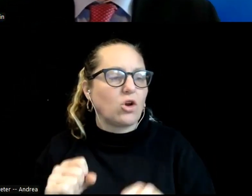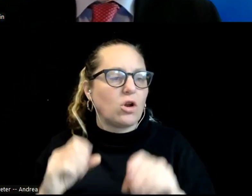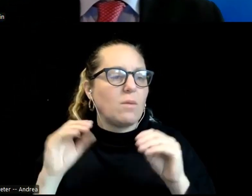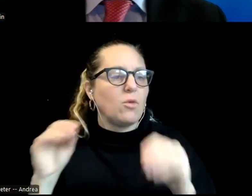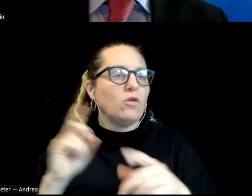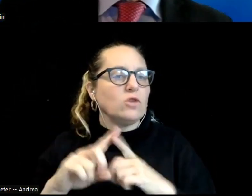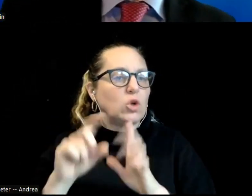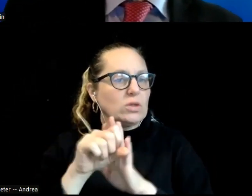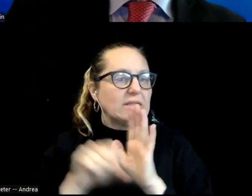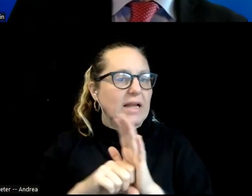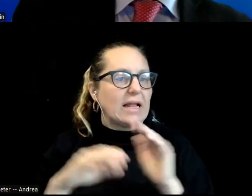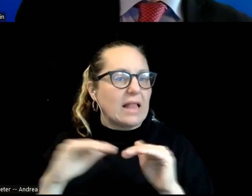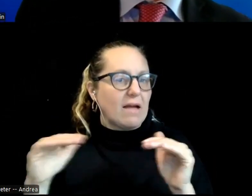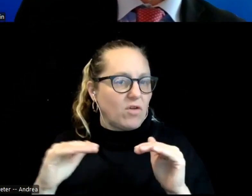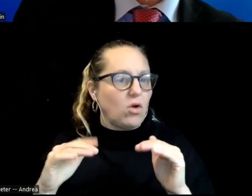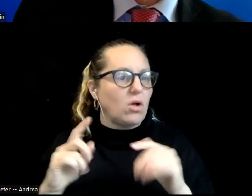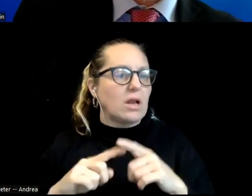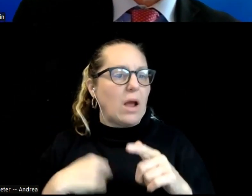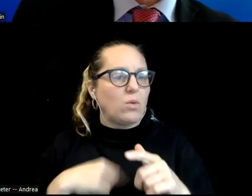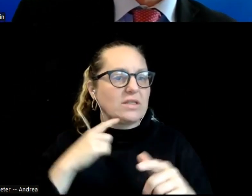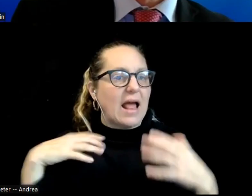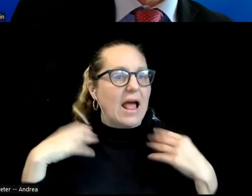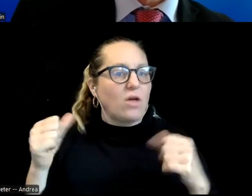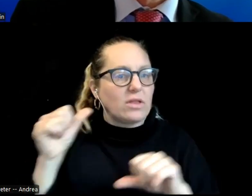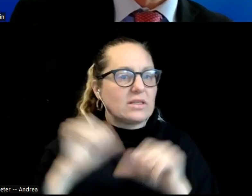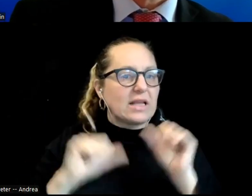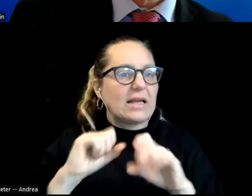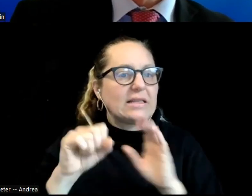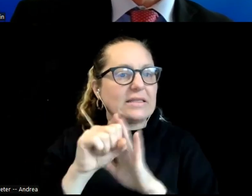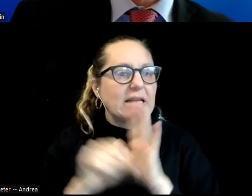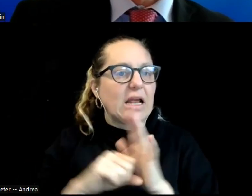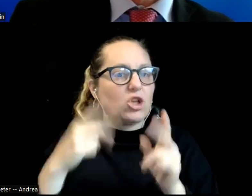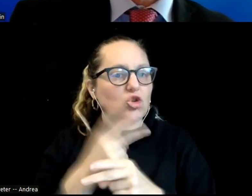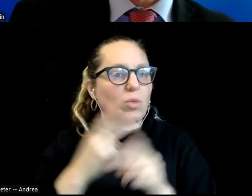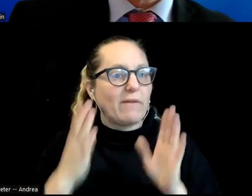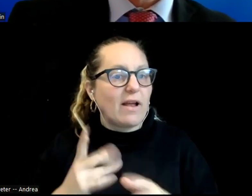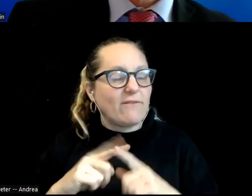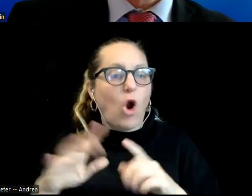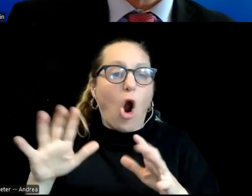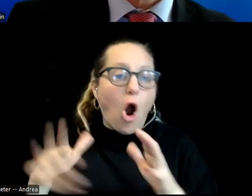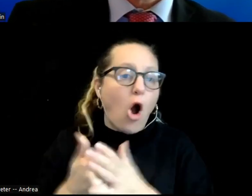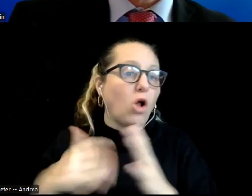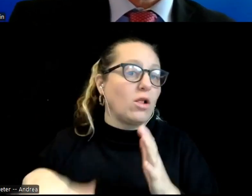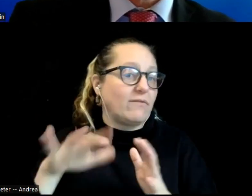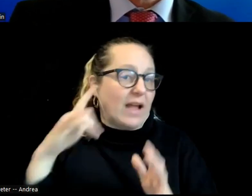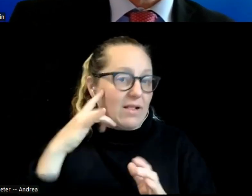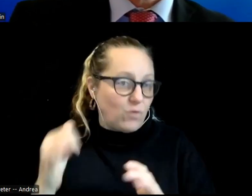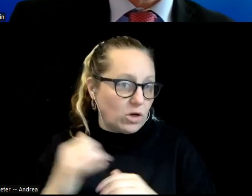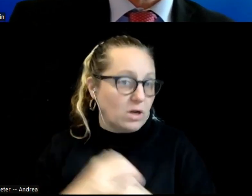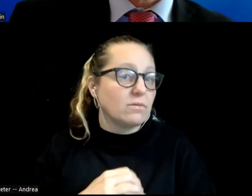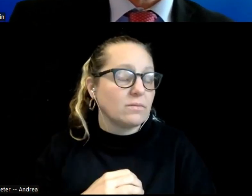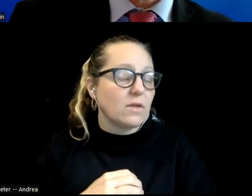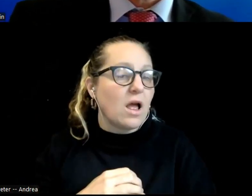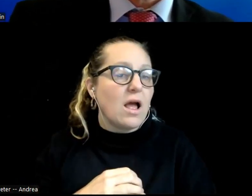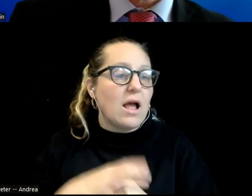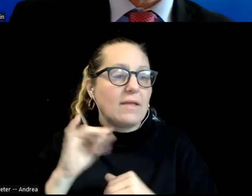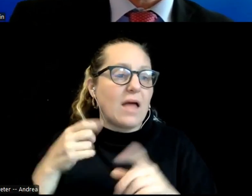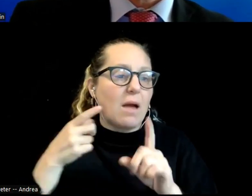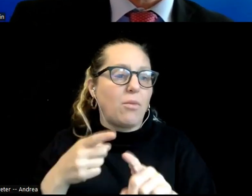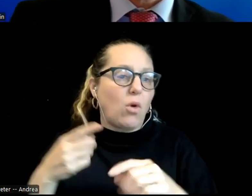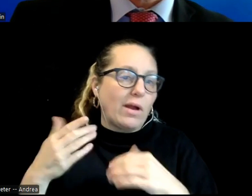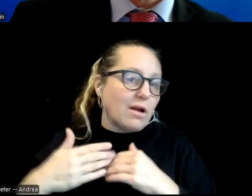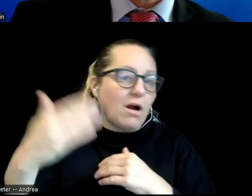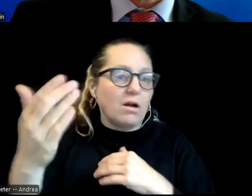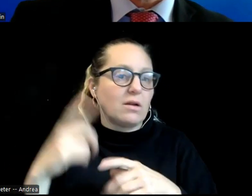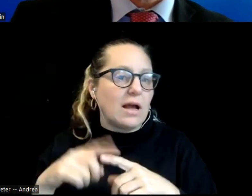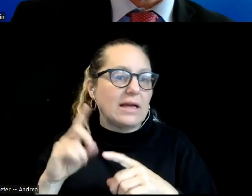state level, and I was the health science state supervisor for all of California. And from that point, I did a variety of